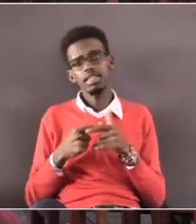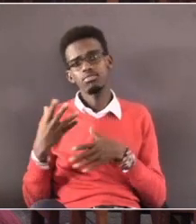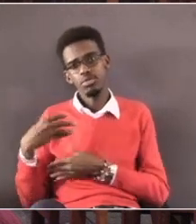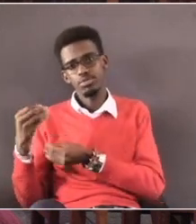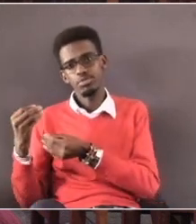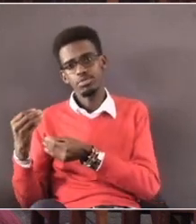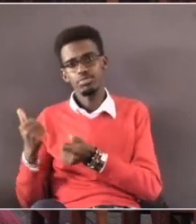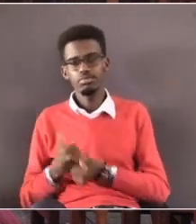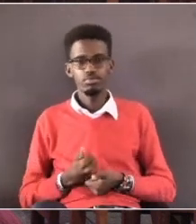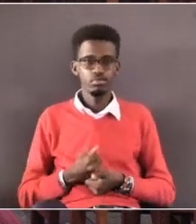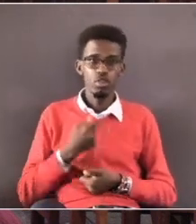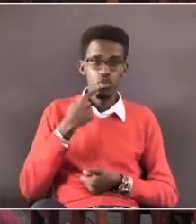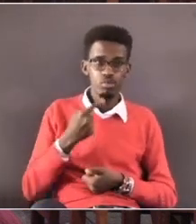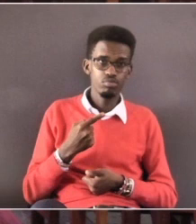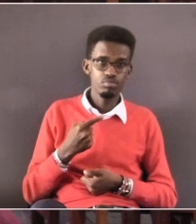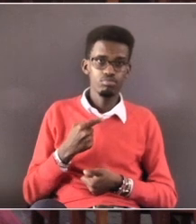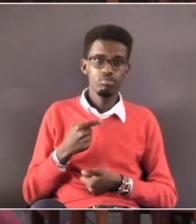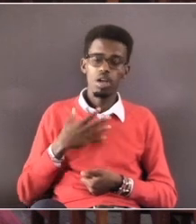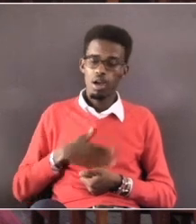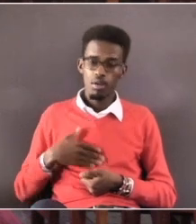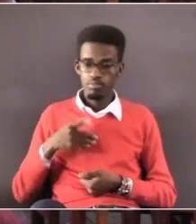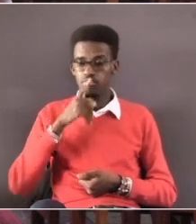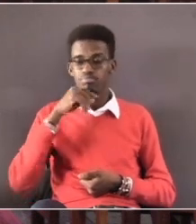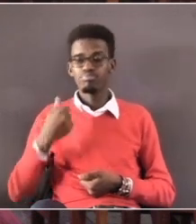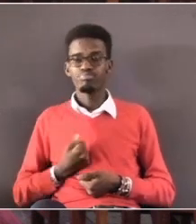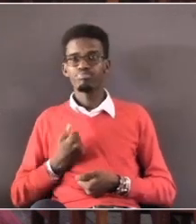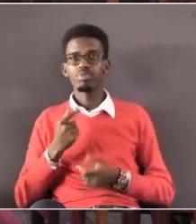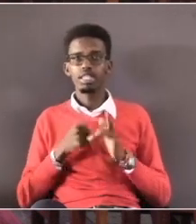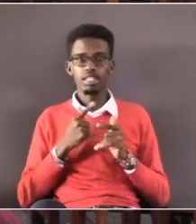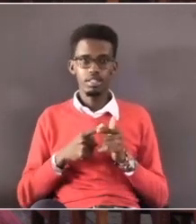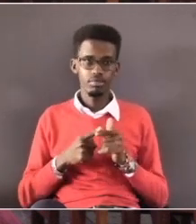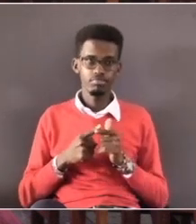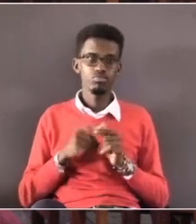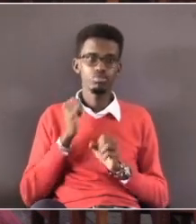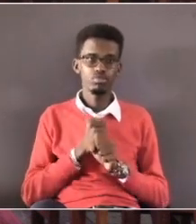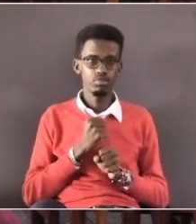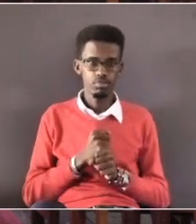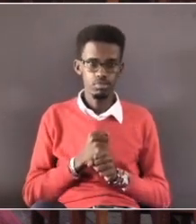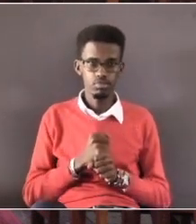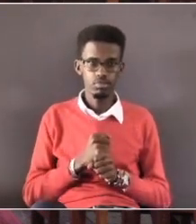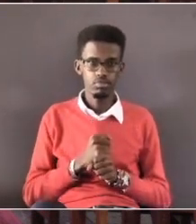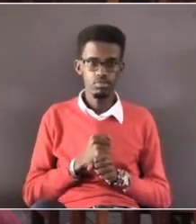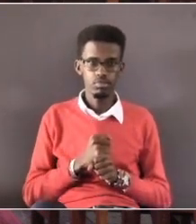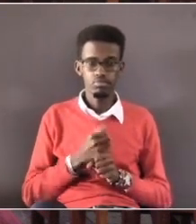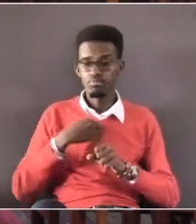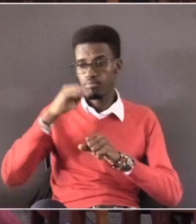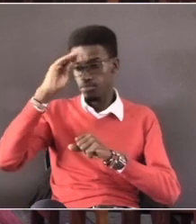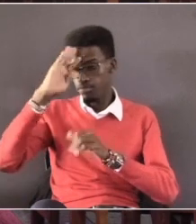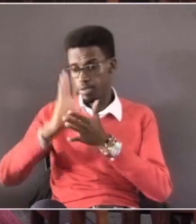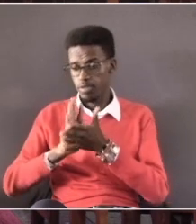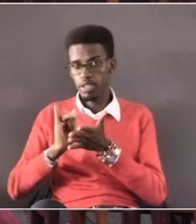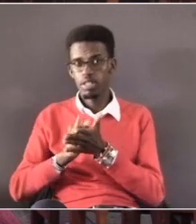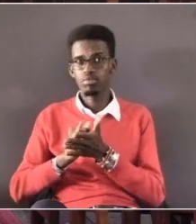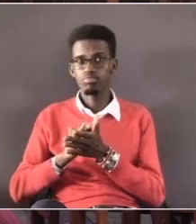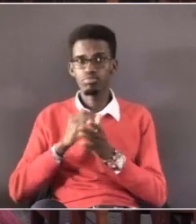walk. So, ladies and gentlemen, dudes and dudettes, I believe